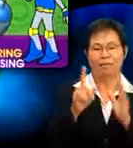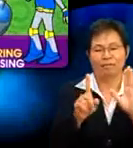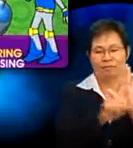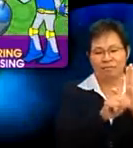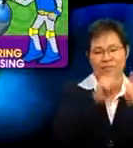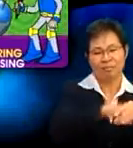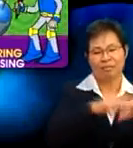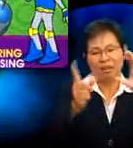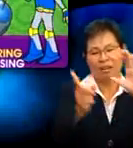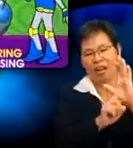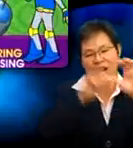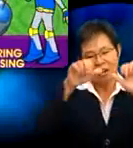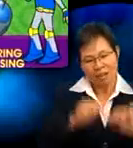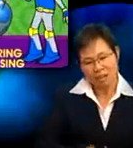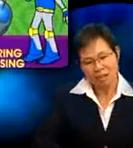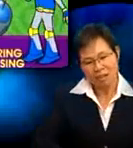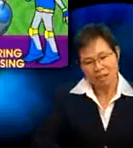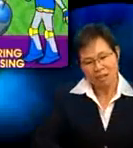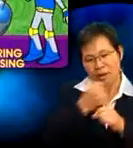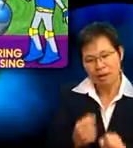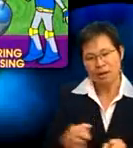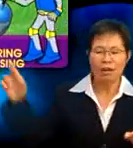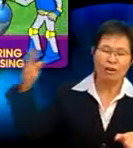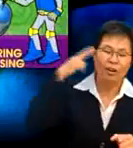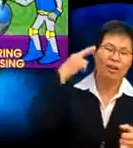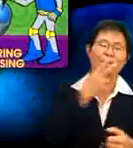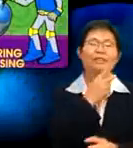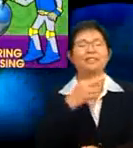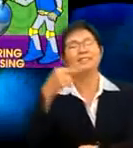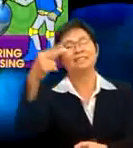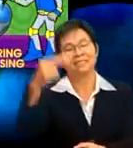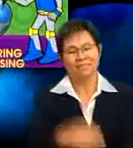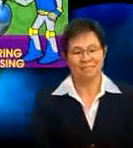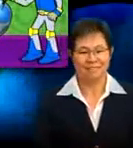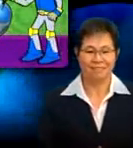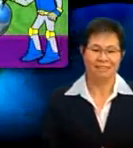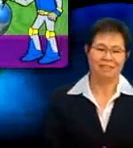your alarm clock can ring, makes your radio sing.